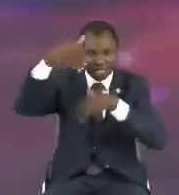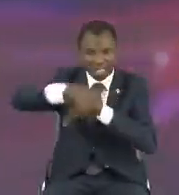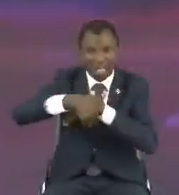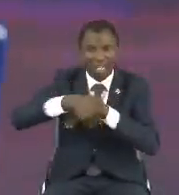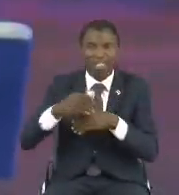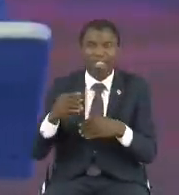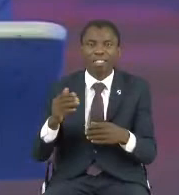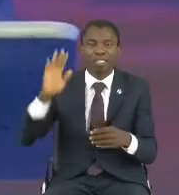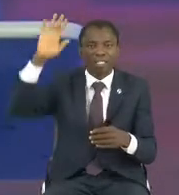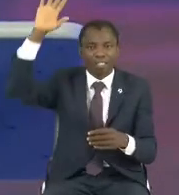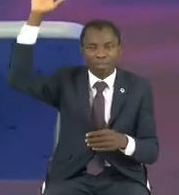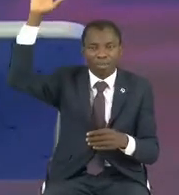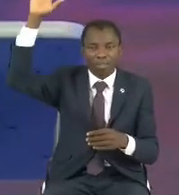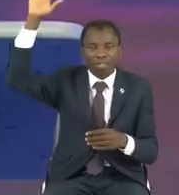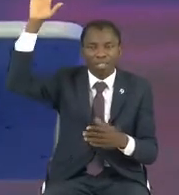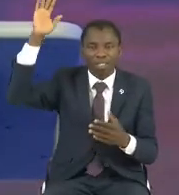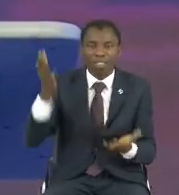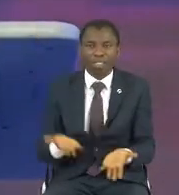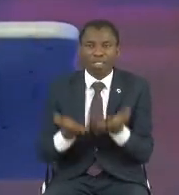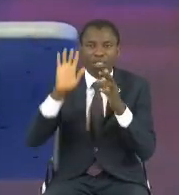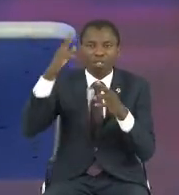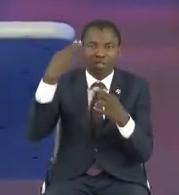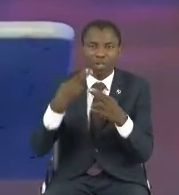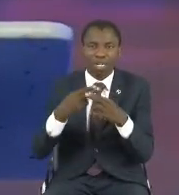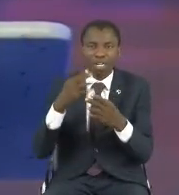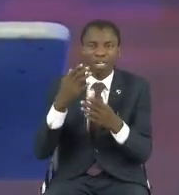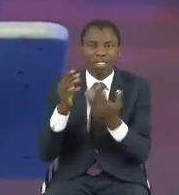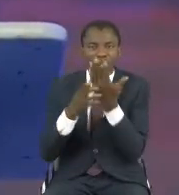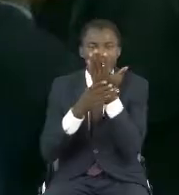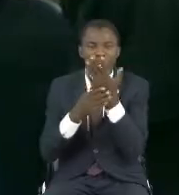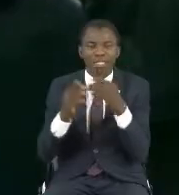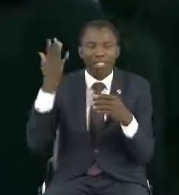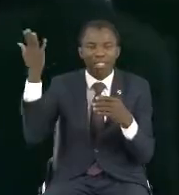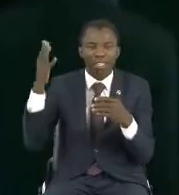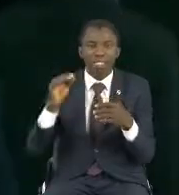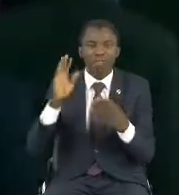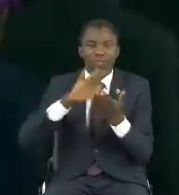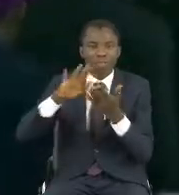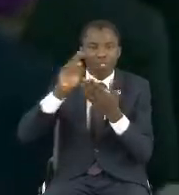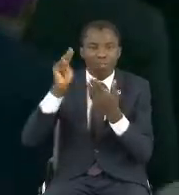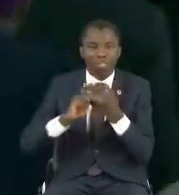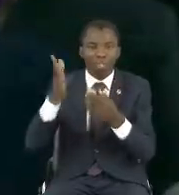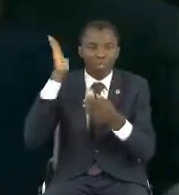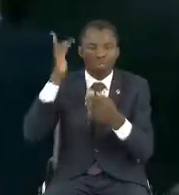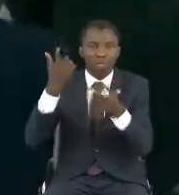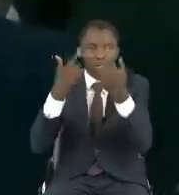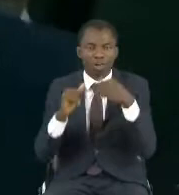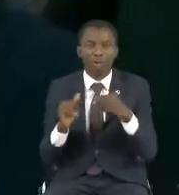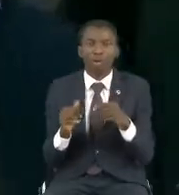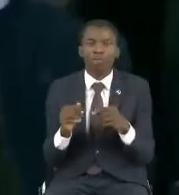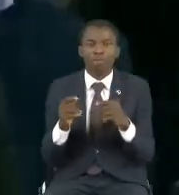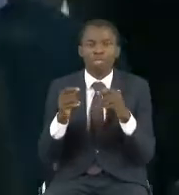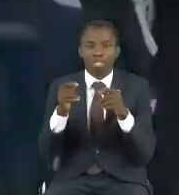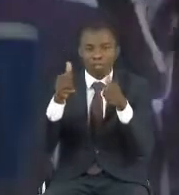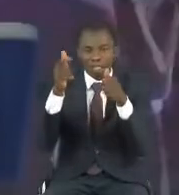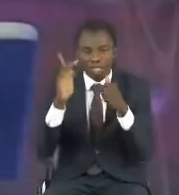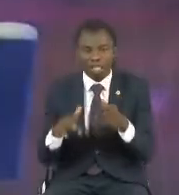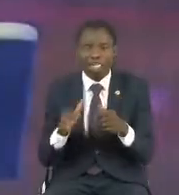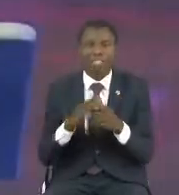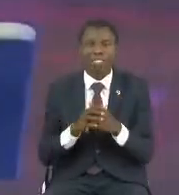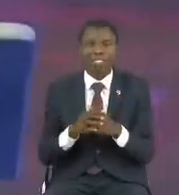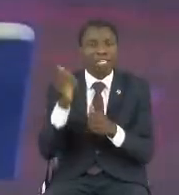there and your forgiveness will come immediately. Anywhere